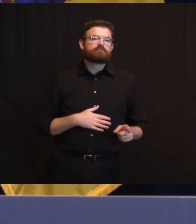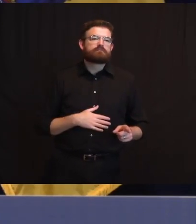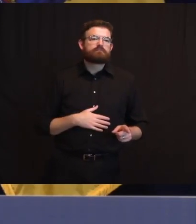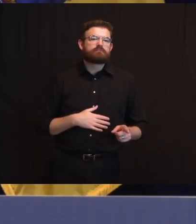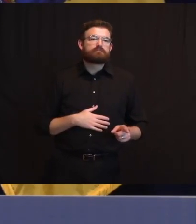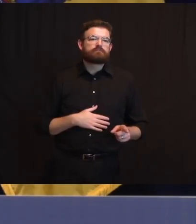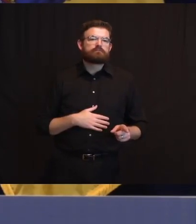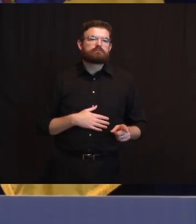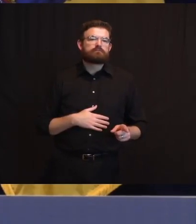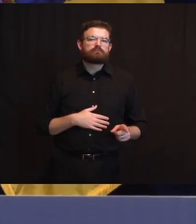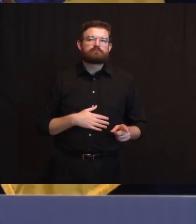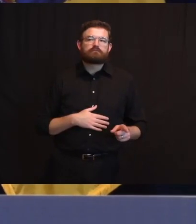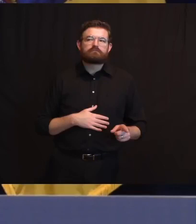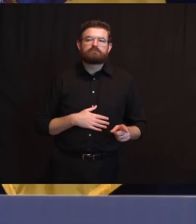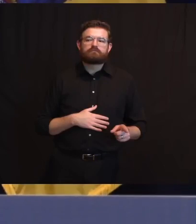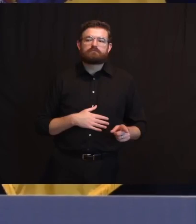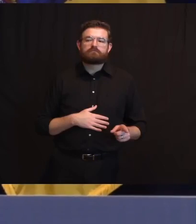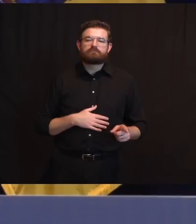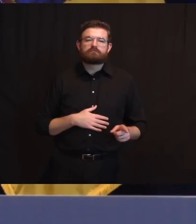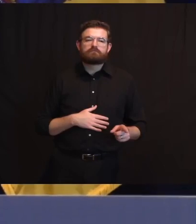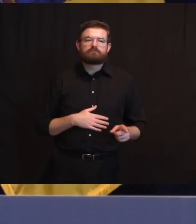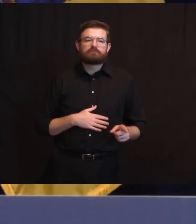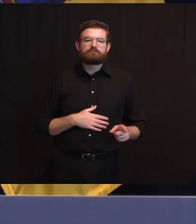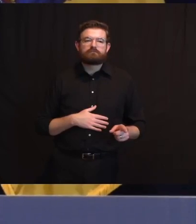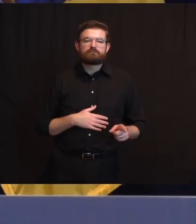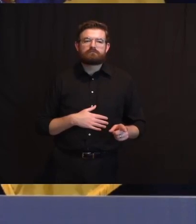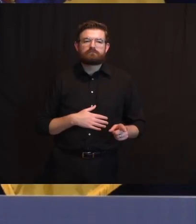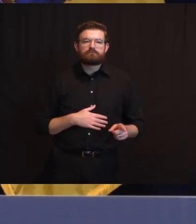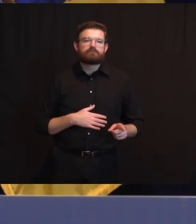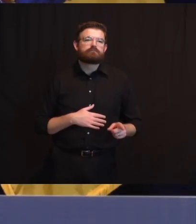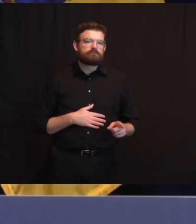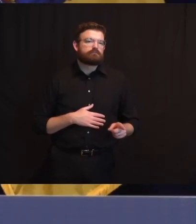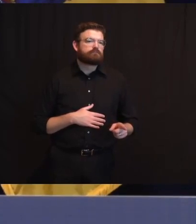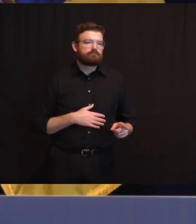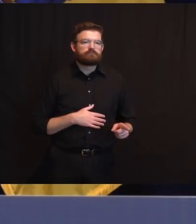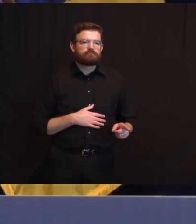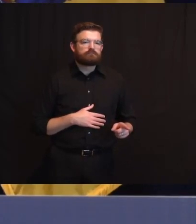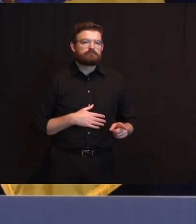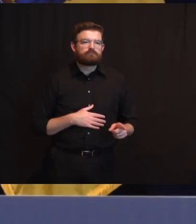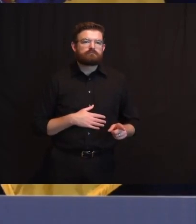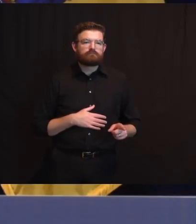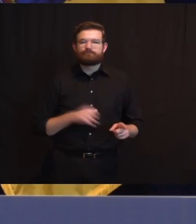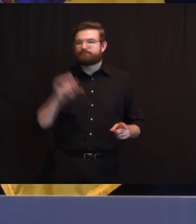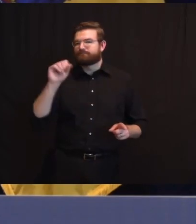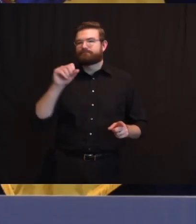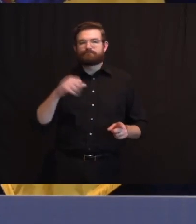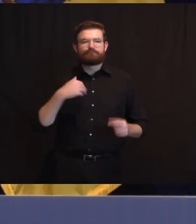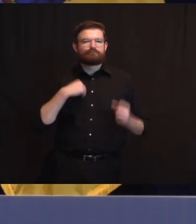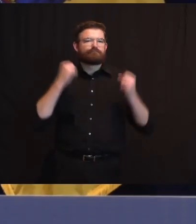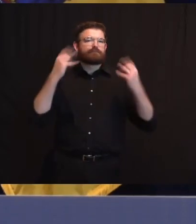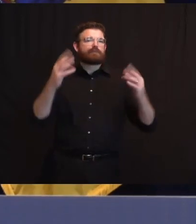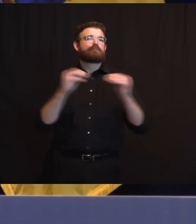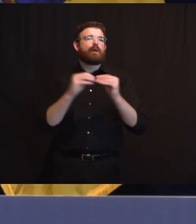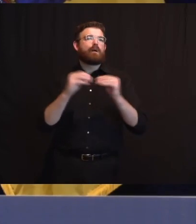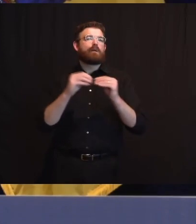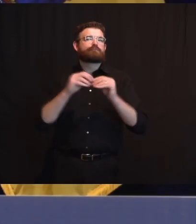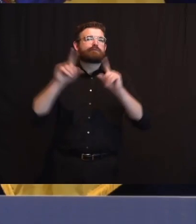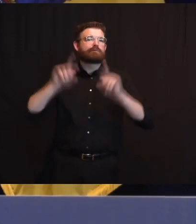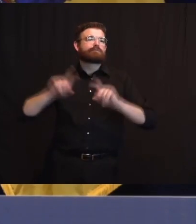had more than several hundred. I think it was almost 400, wasn't it, Tina? Today we announced 488, but of